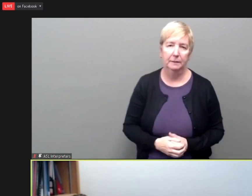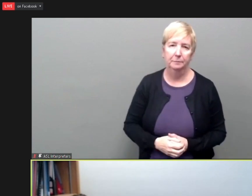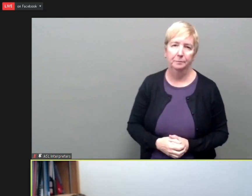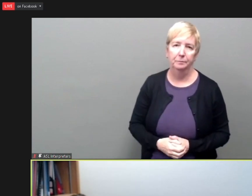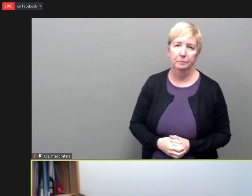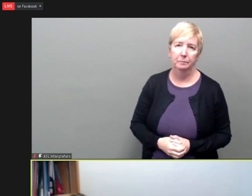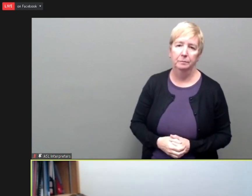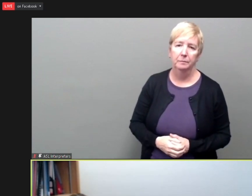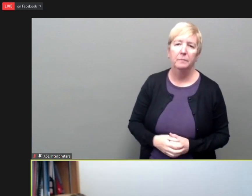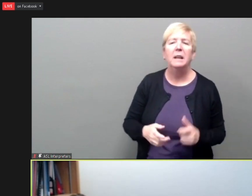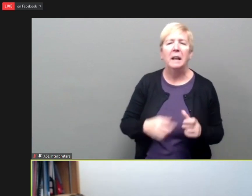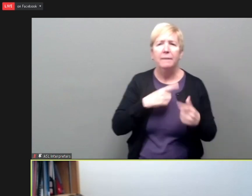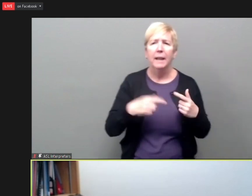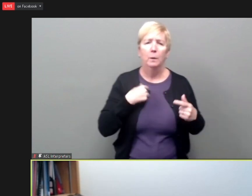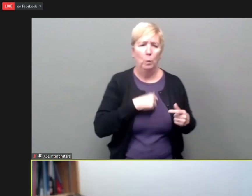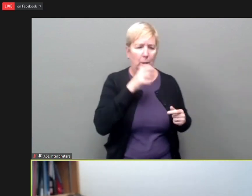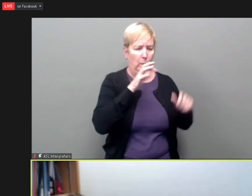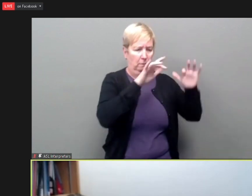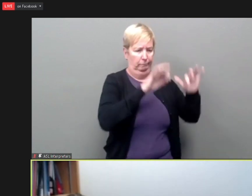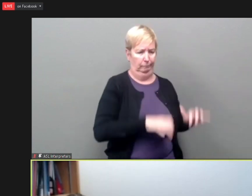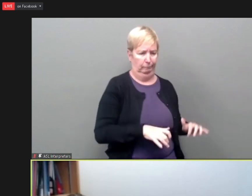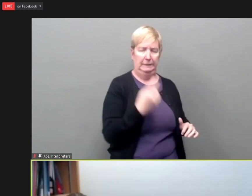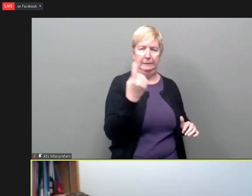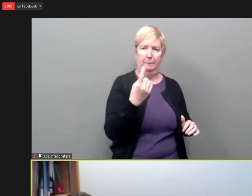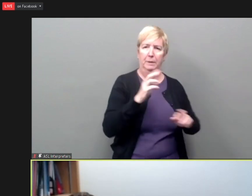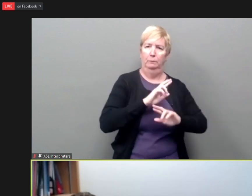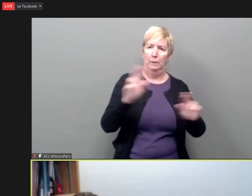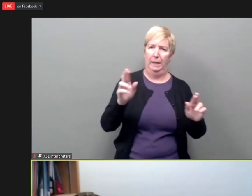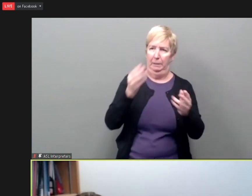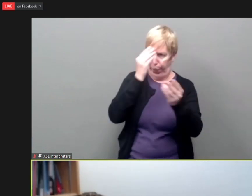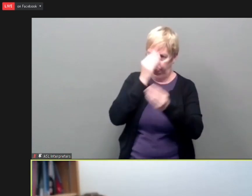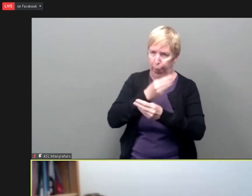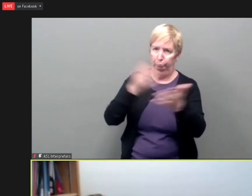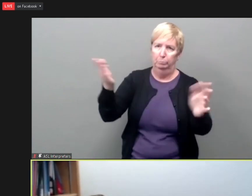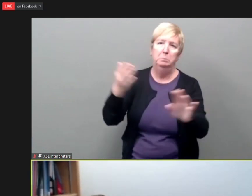probably put something together and get that out. And then